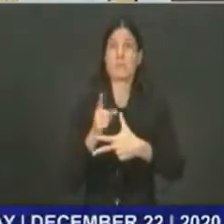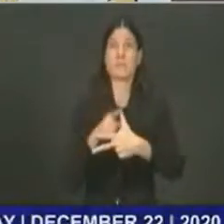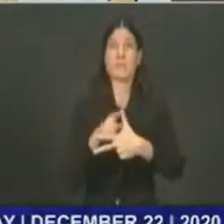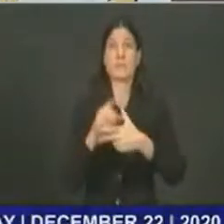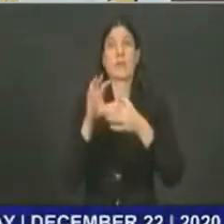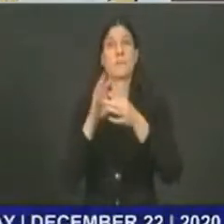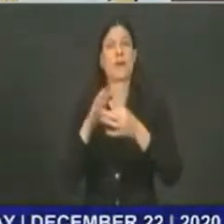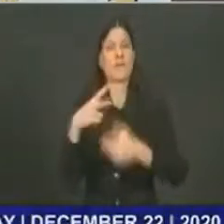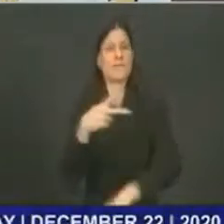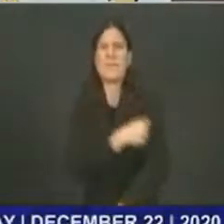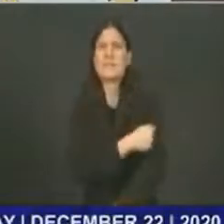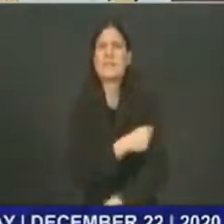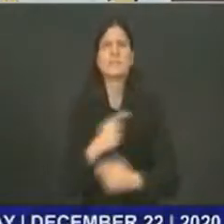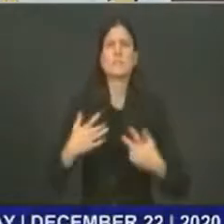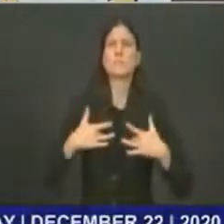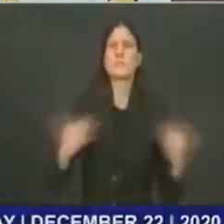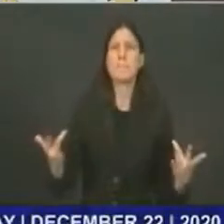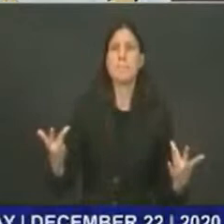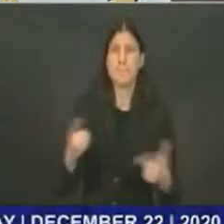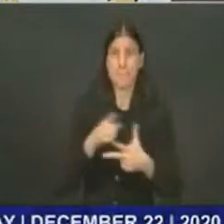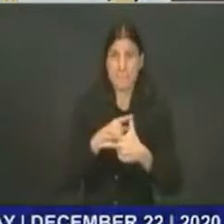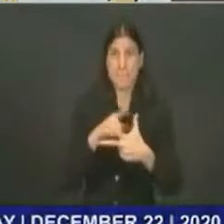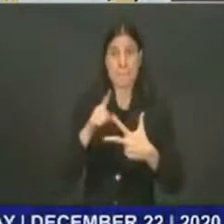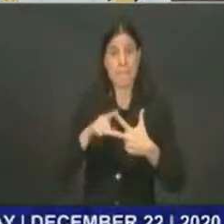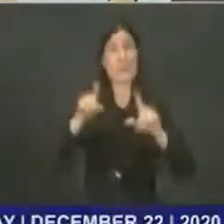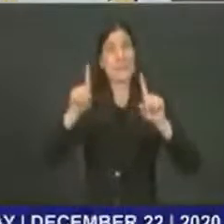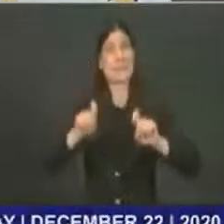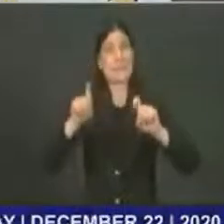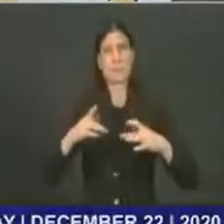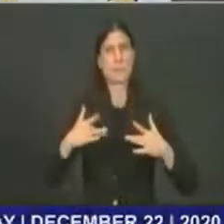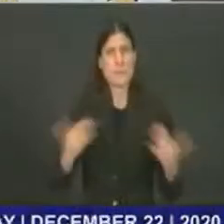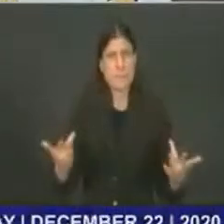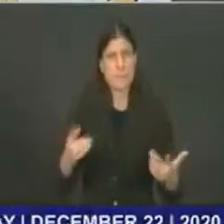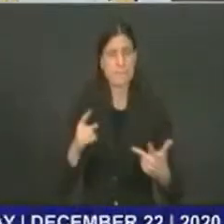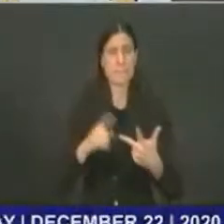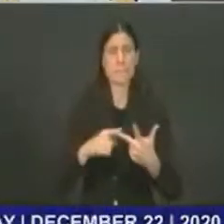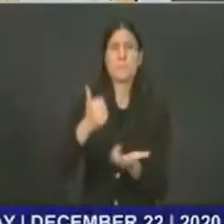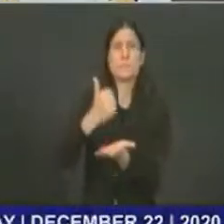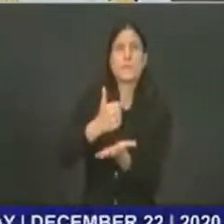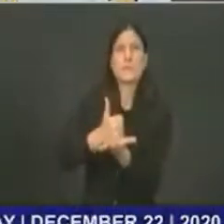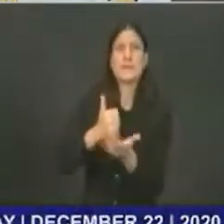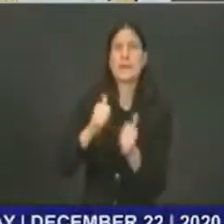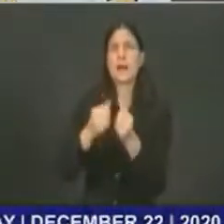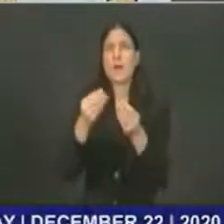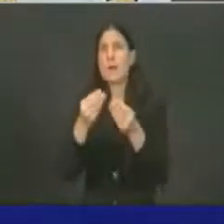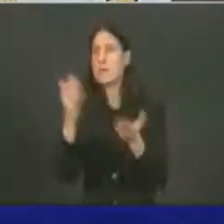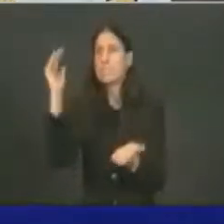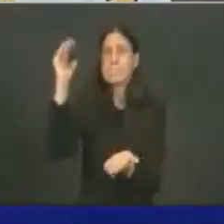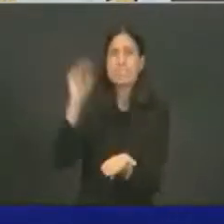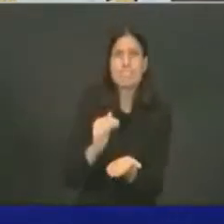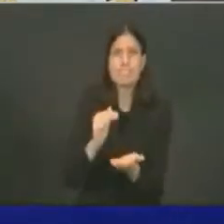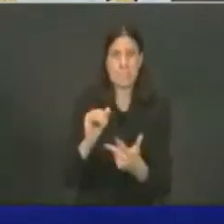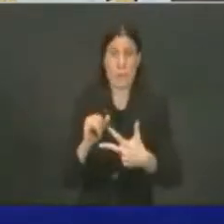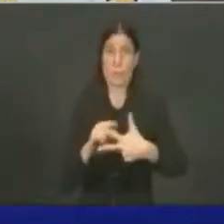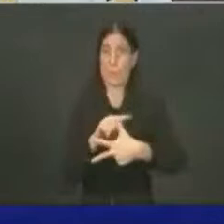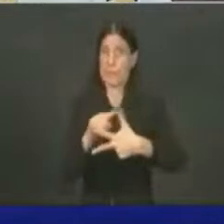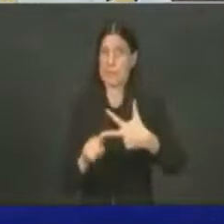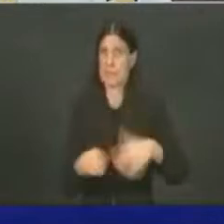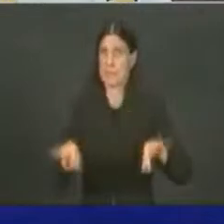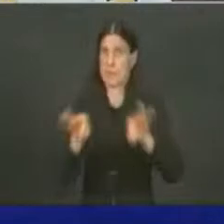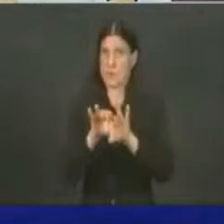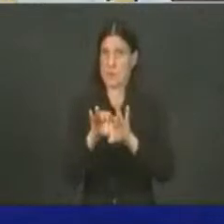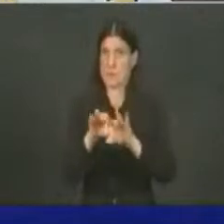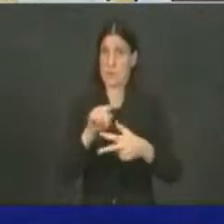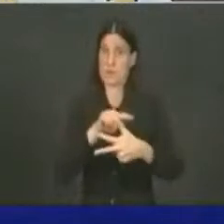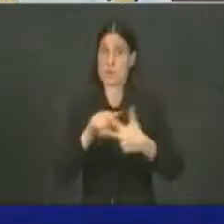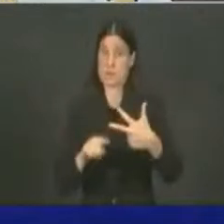and testing and treatment. We're continuing to do very well on the vaccination front.